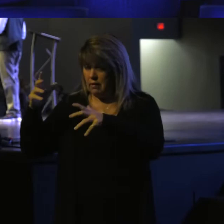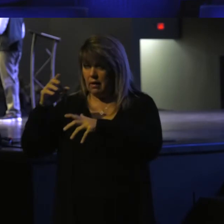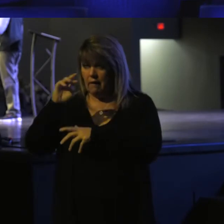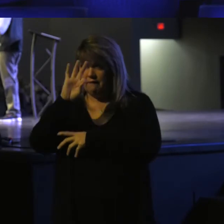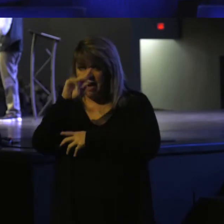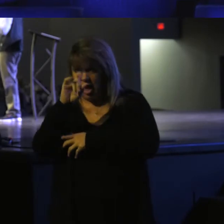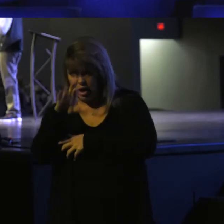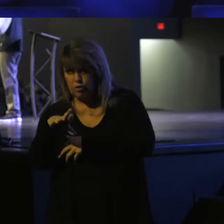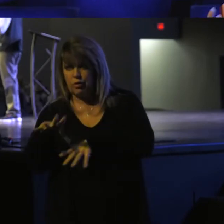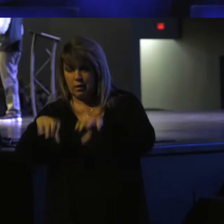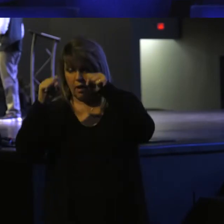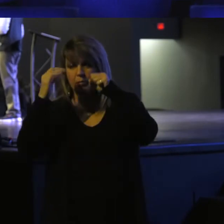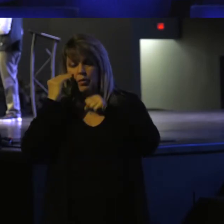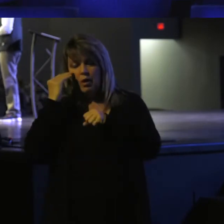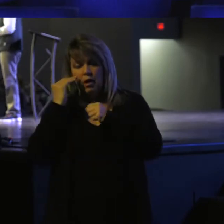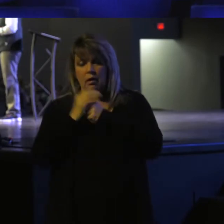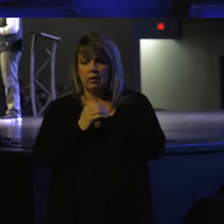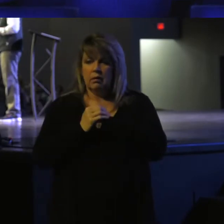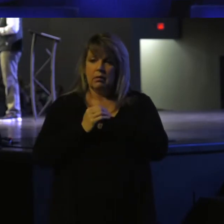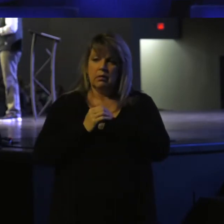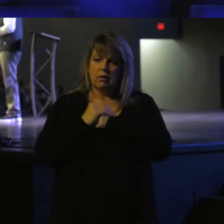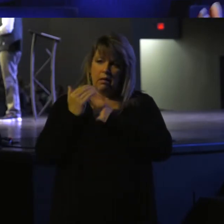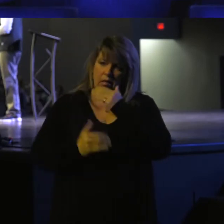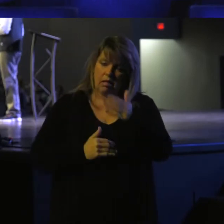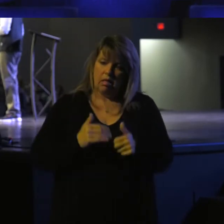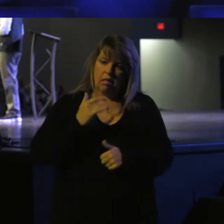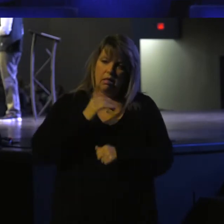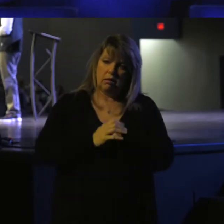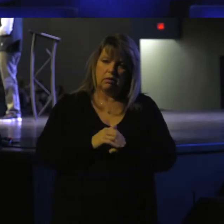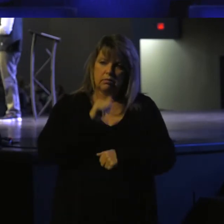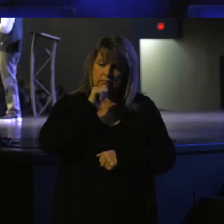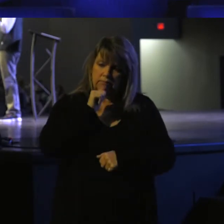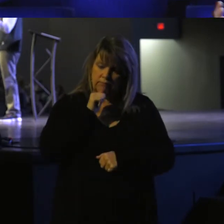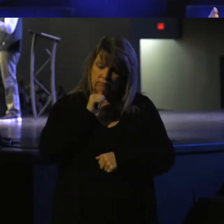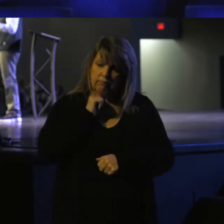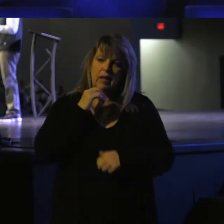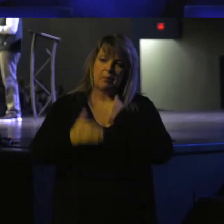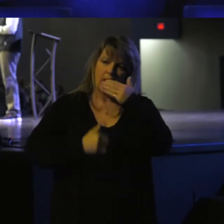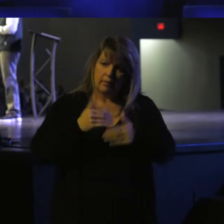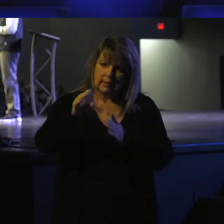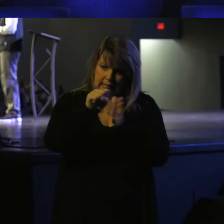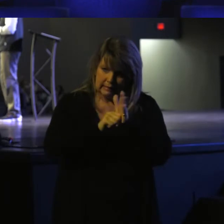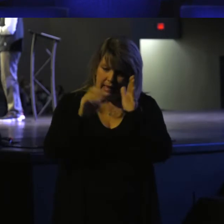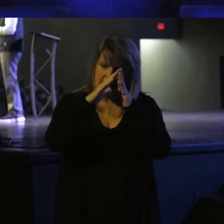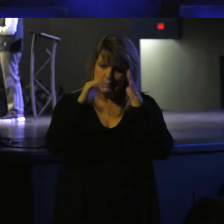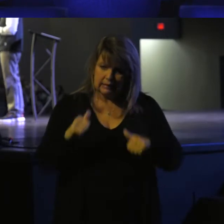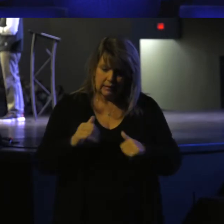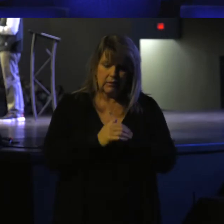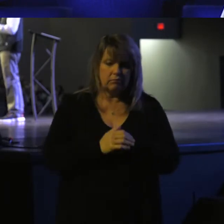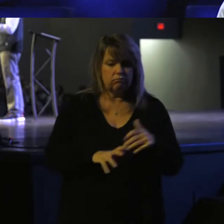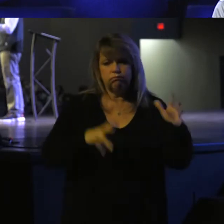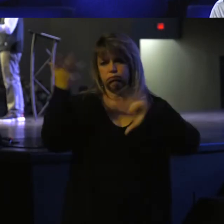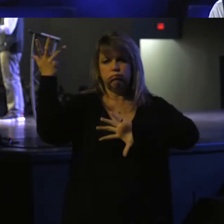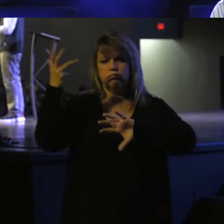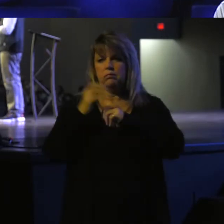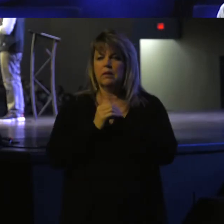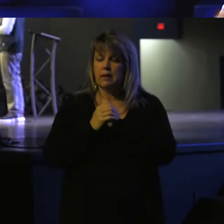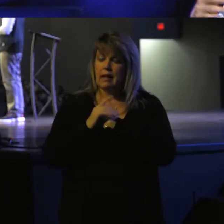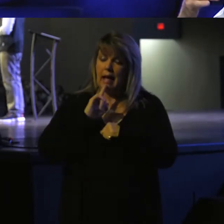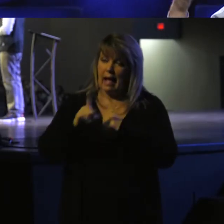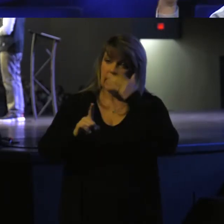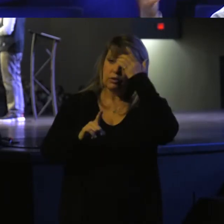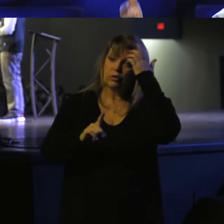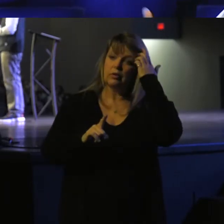and adopted, you know, it can be a difficult process, a long process. The state system is so broken, and actually it was